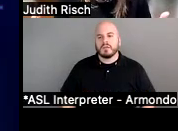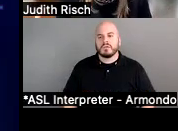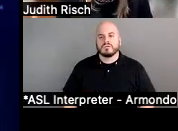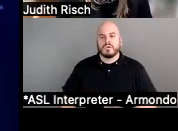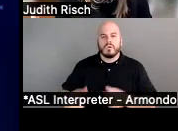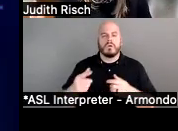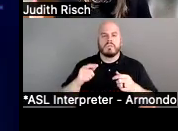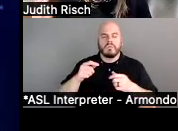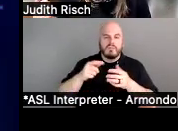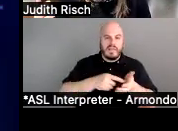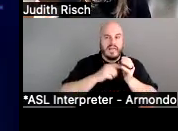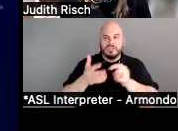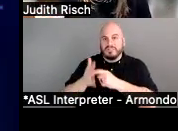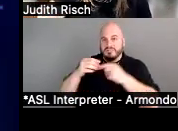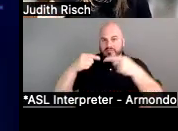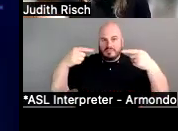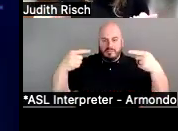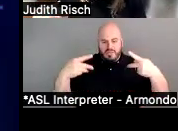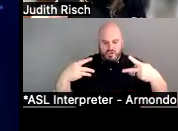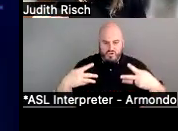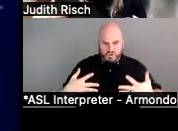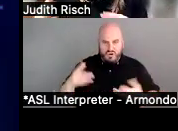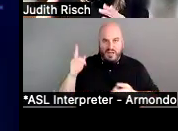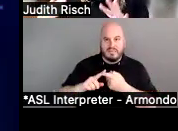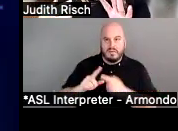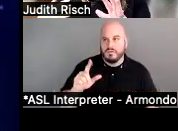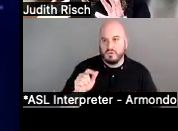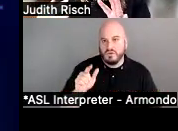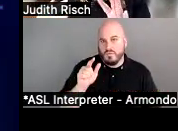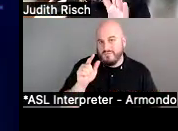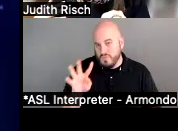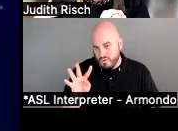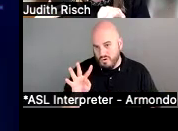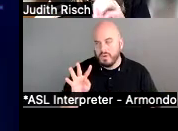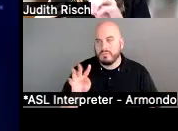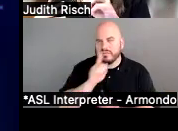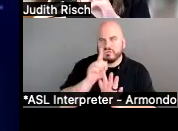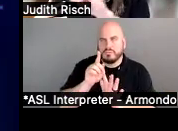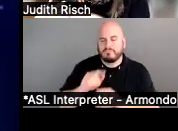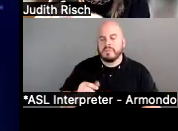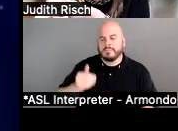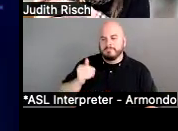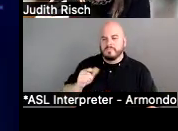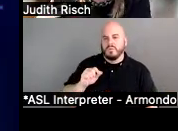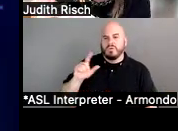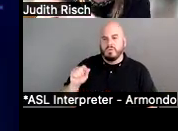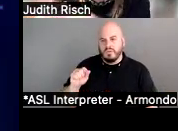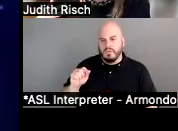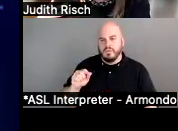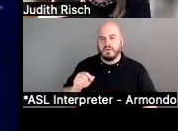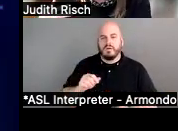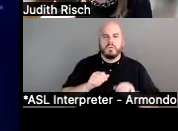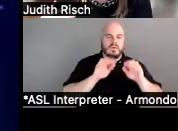other basically until 2024, though that's not true. In 2020, when Ed tinkered with Title IX,